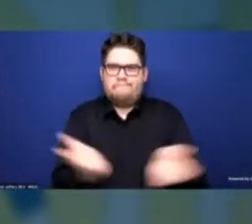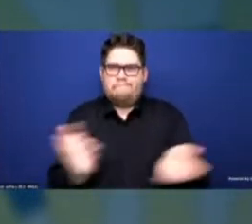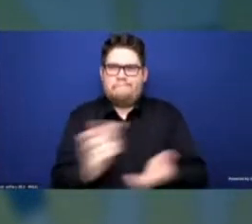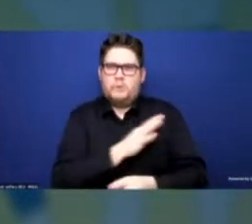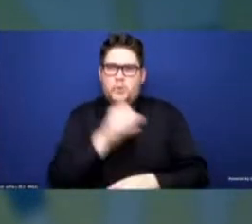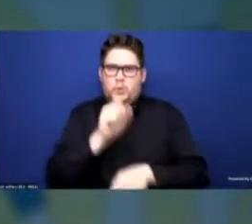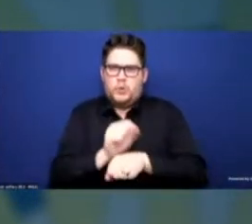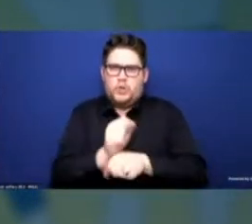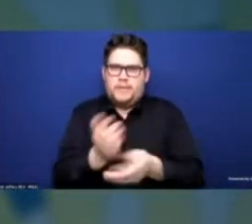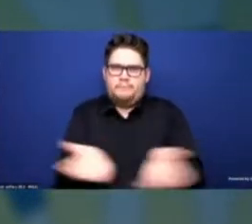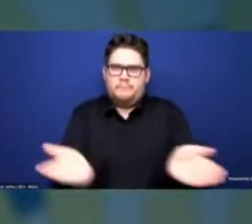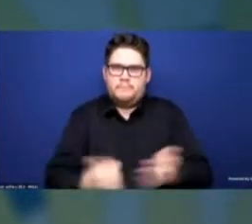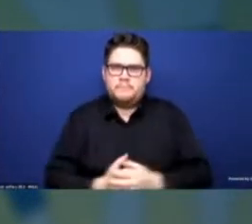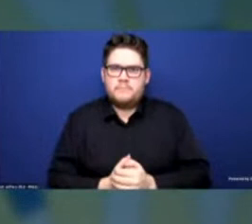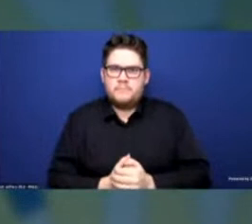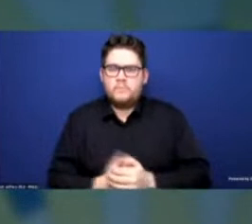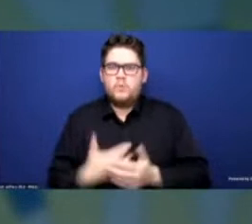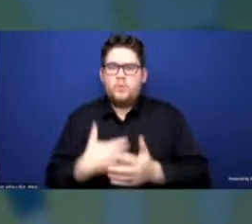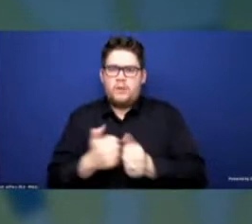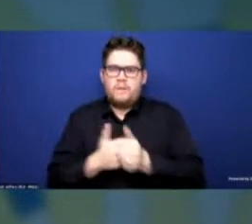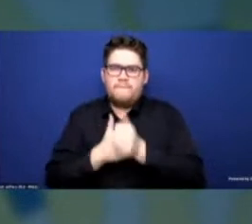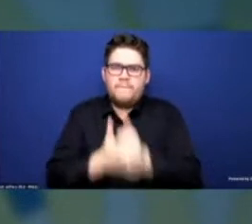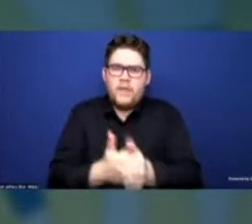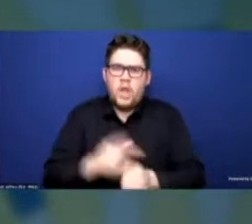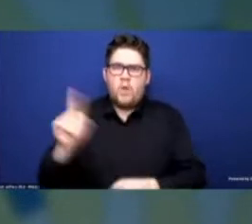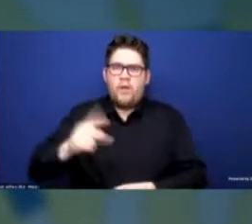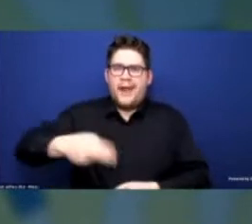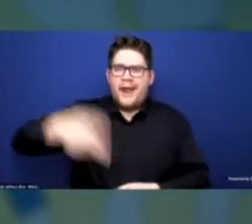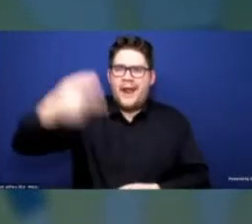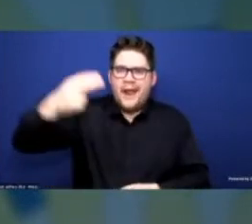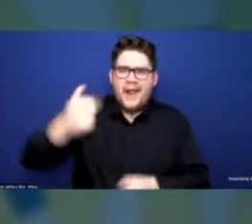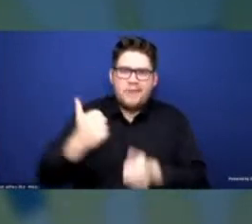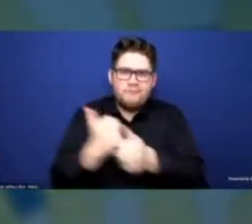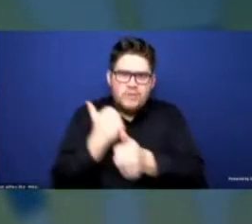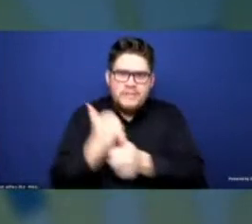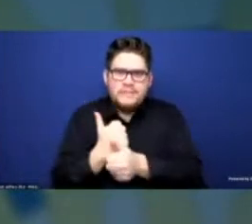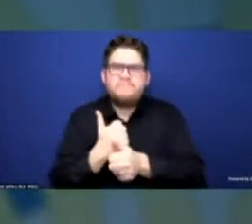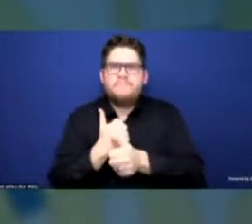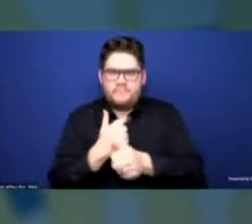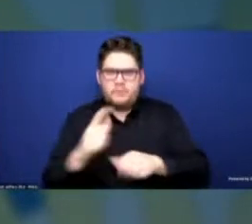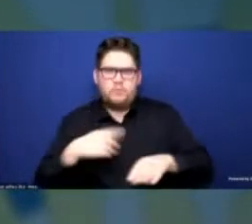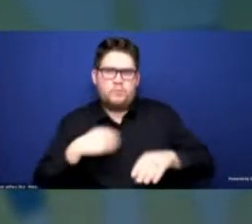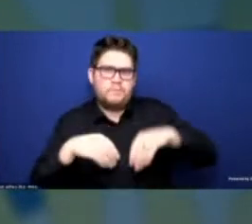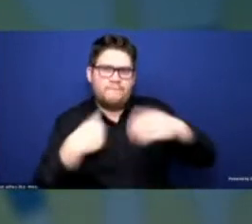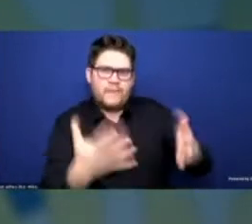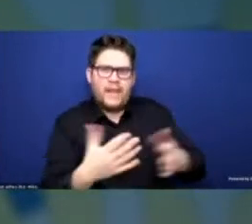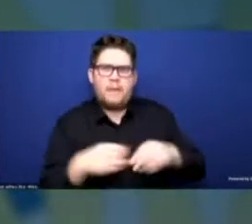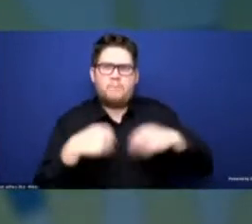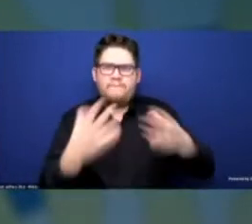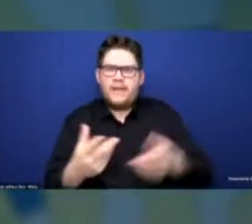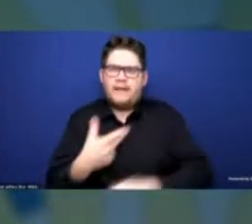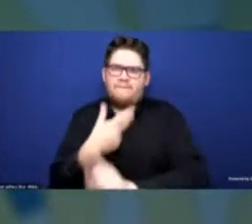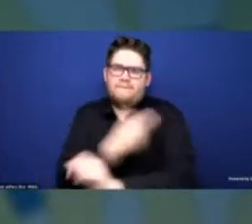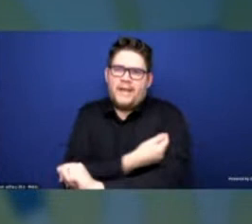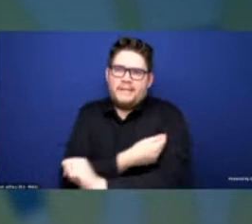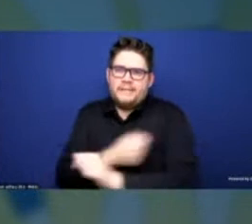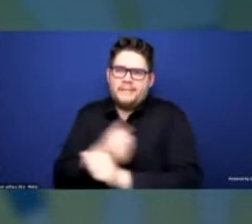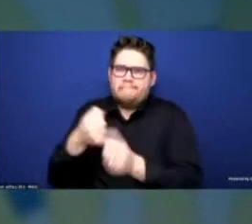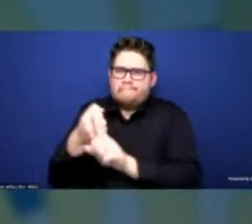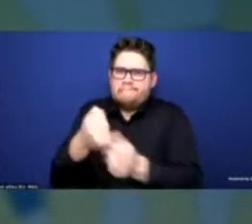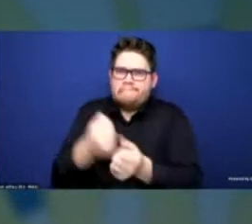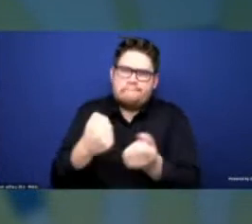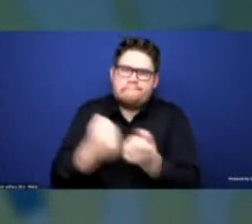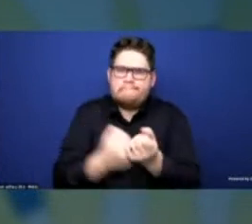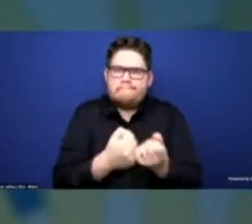risk, provide vaccination to all first responders. We've also been using this type of data about where risk is greatest